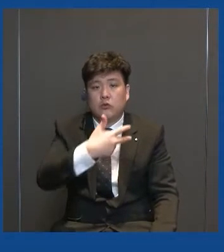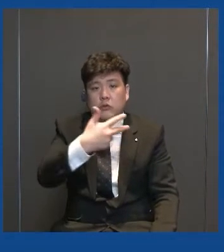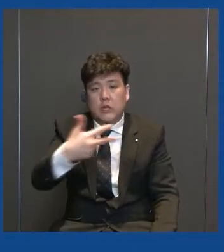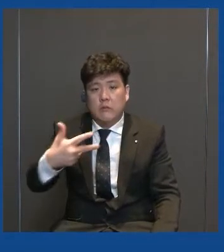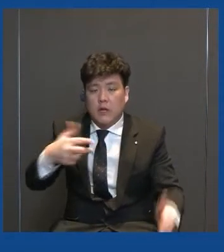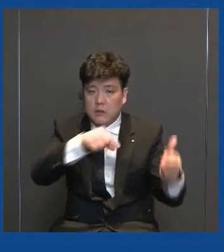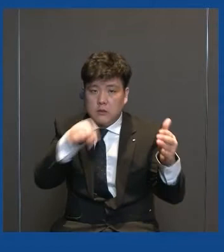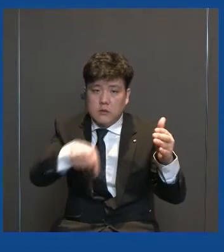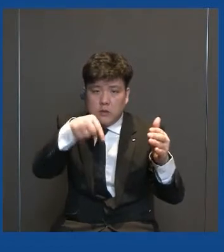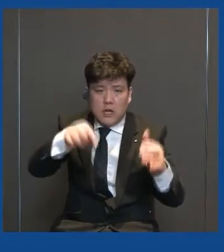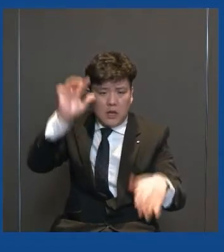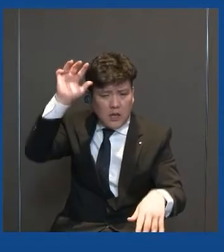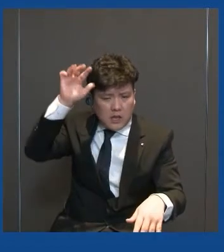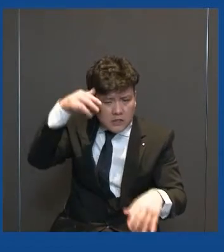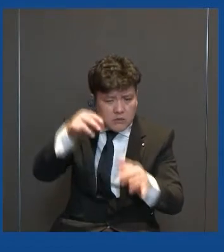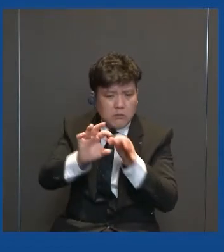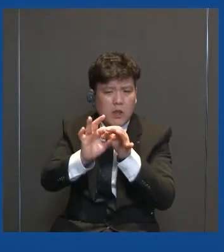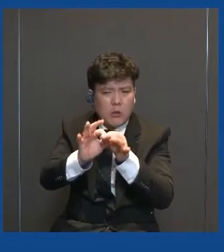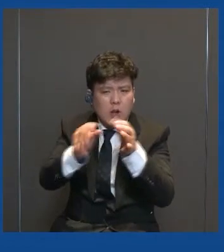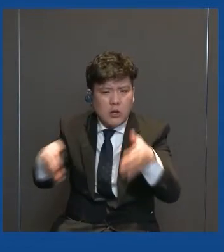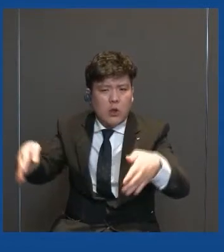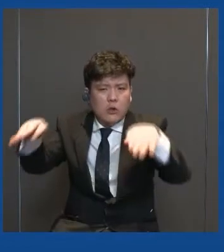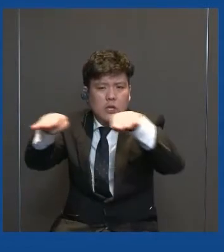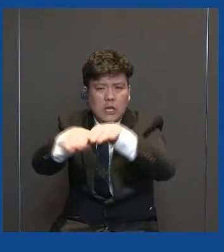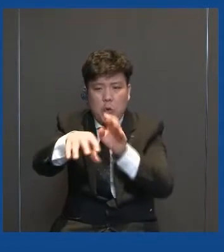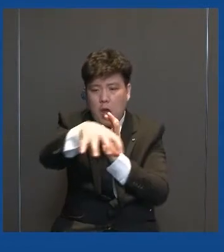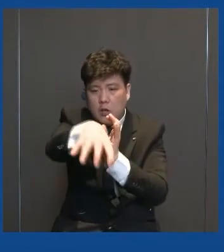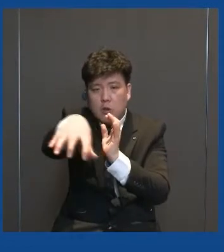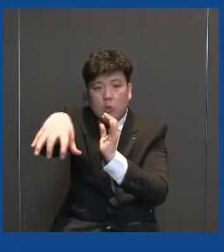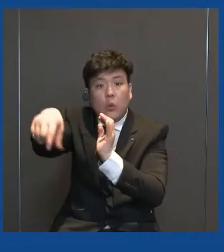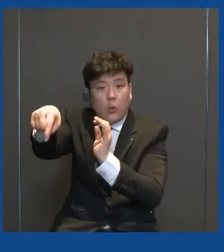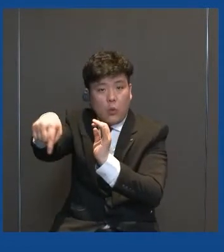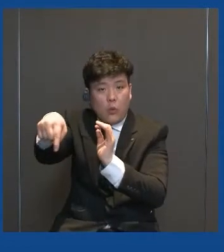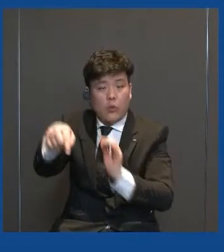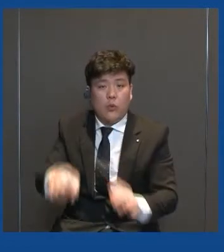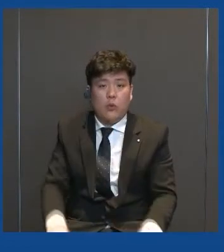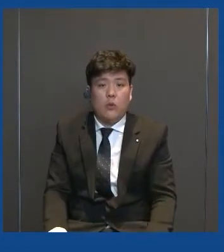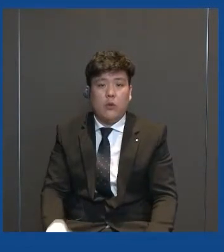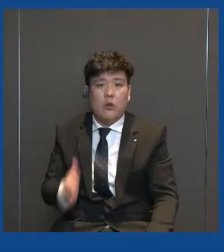and professionals about COVID-19 and people with dementia.